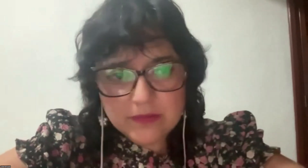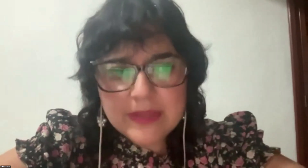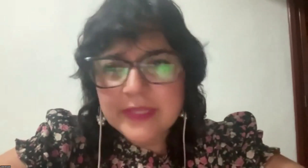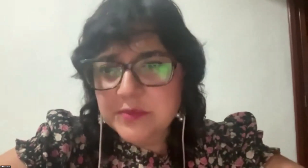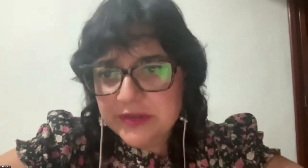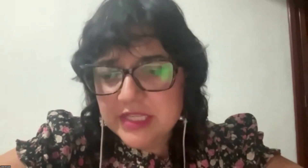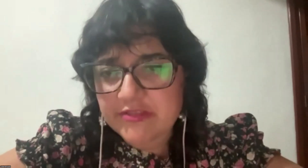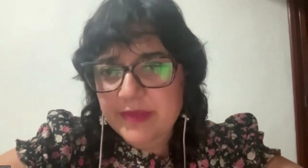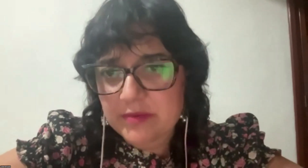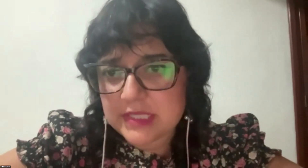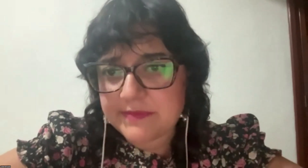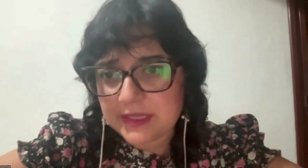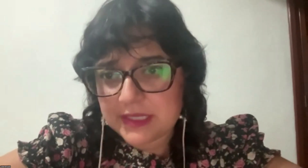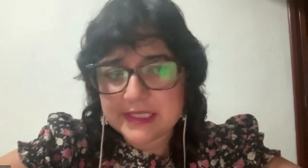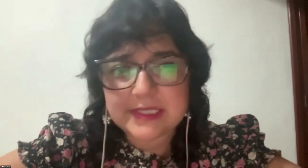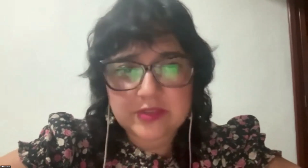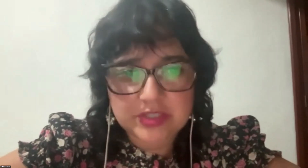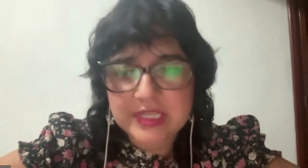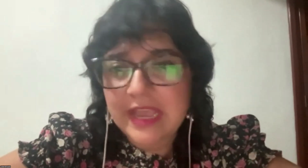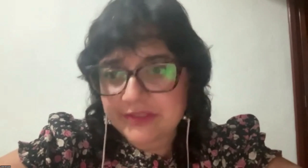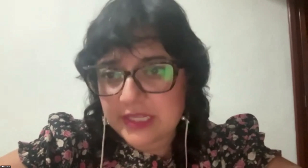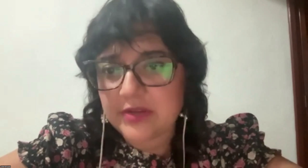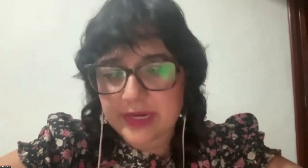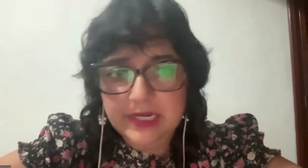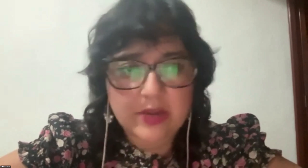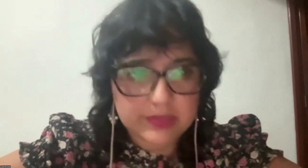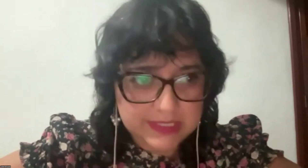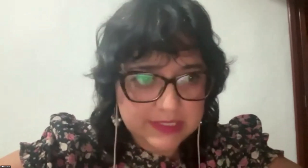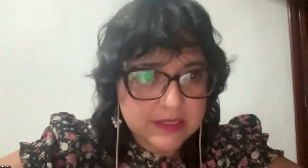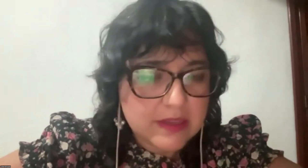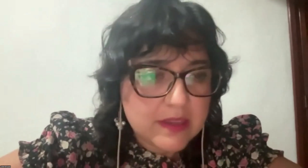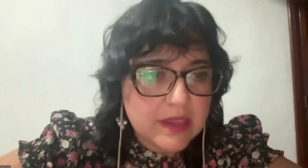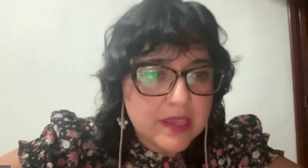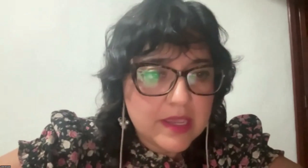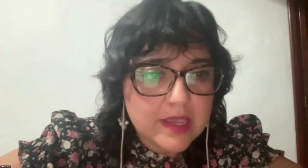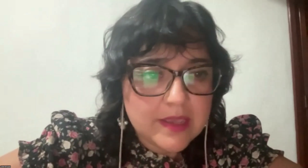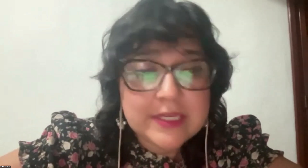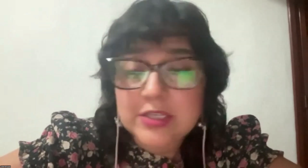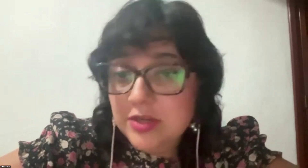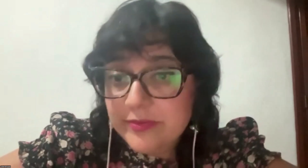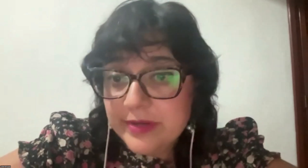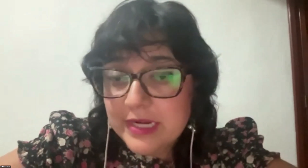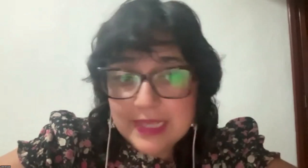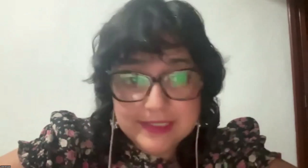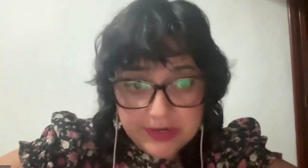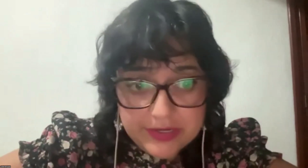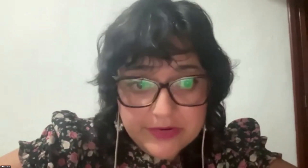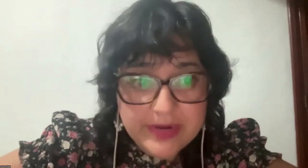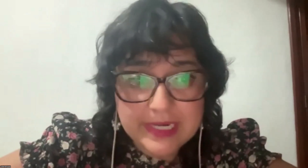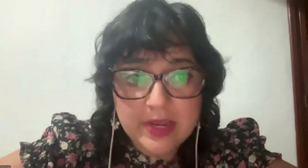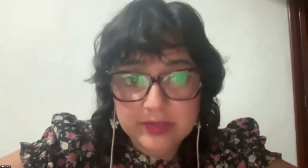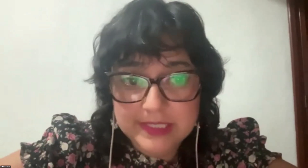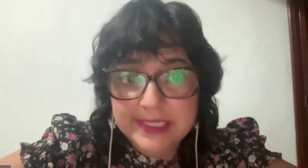the experience of people with disabilities in institutions after the Hurricane Otis. In October last